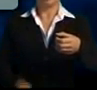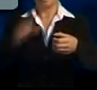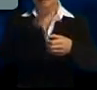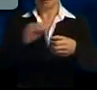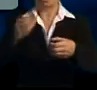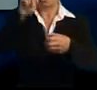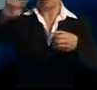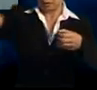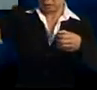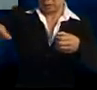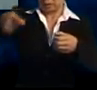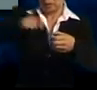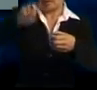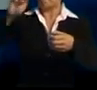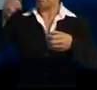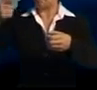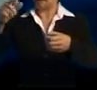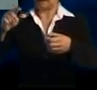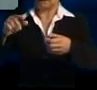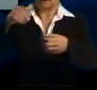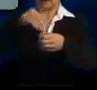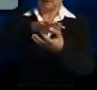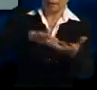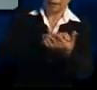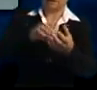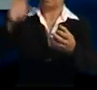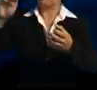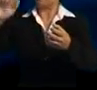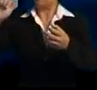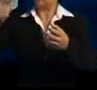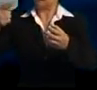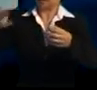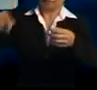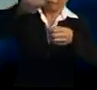Add one spatula of magnesium powder and mix it.